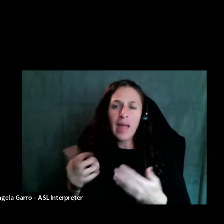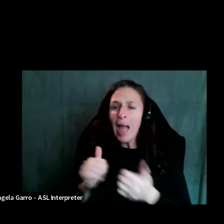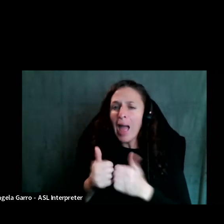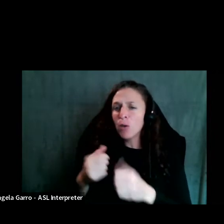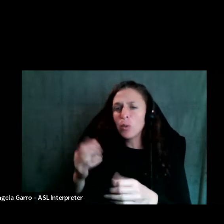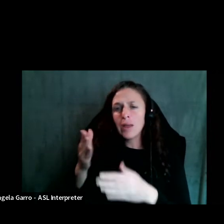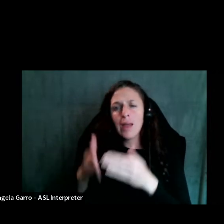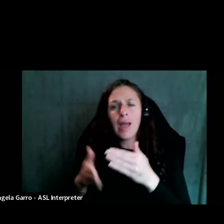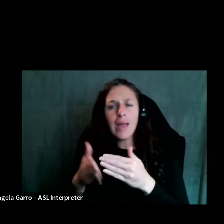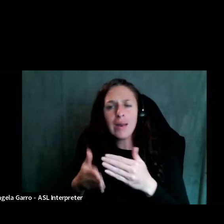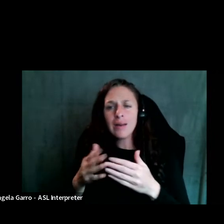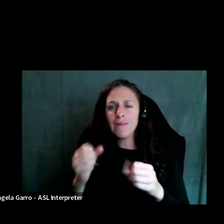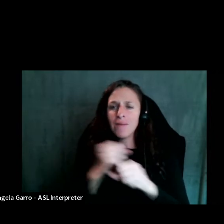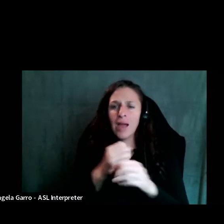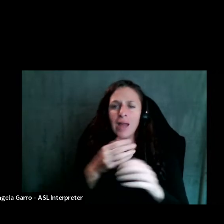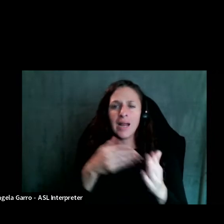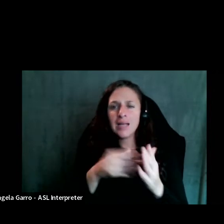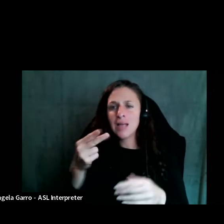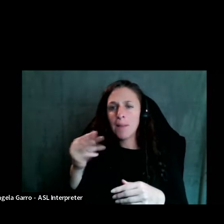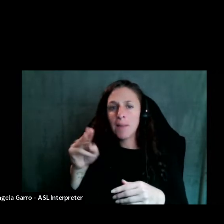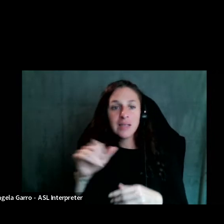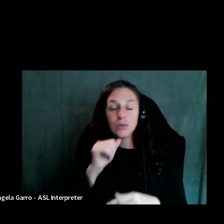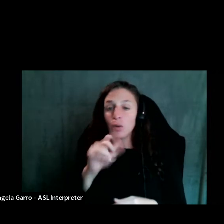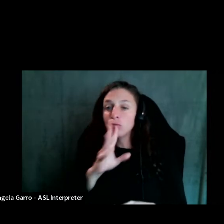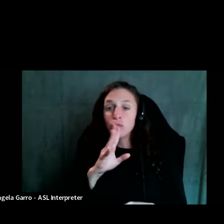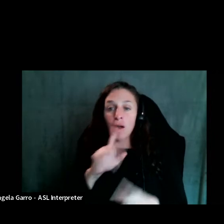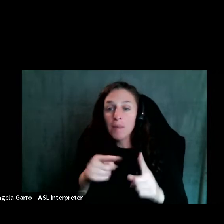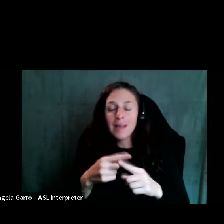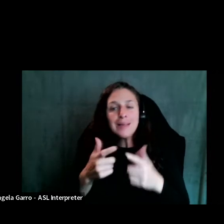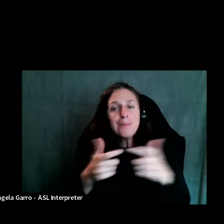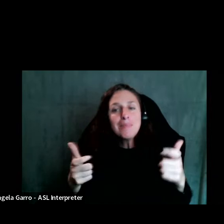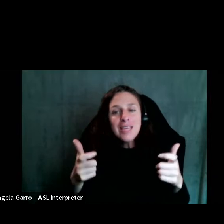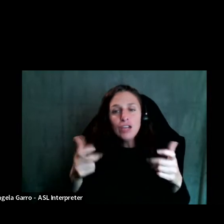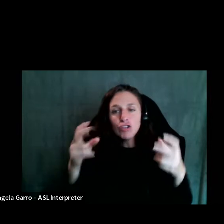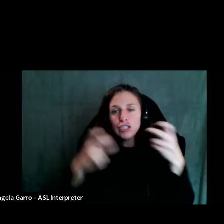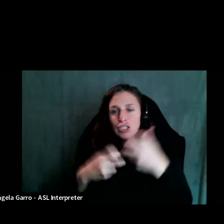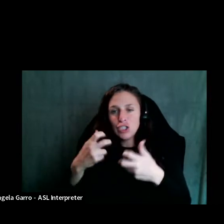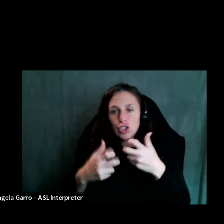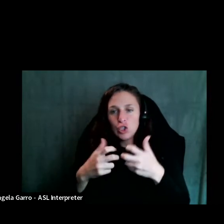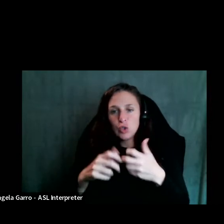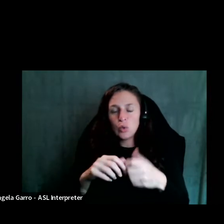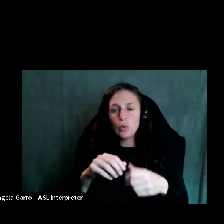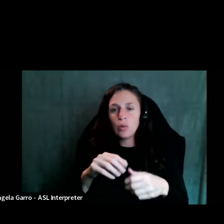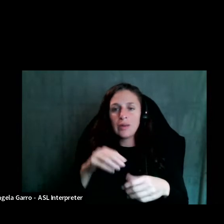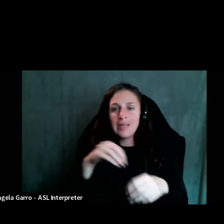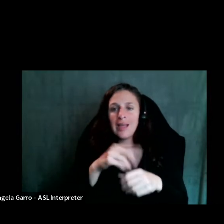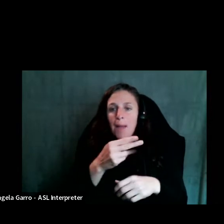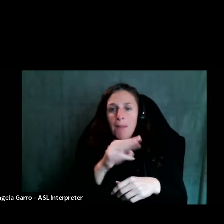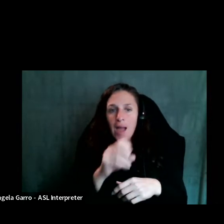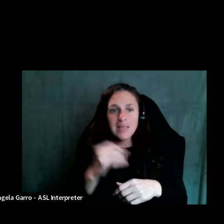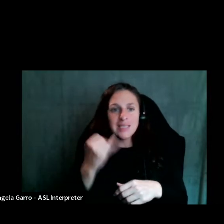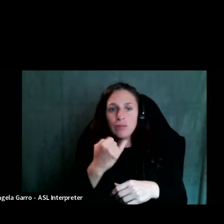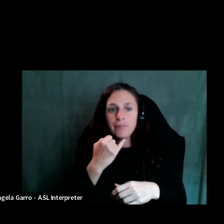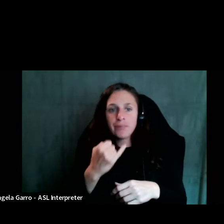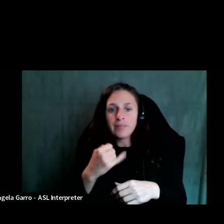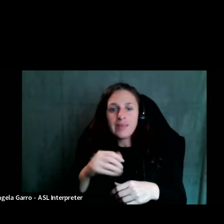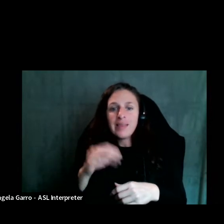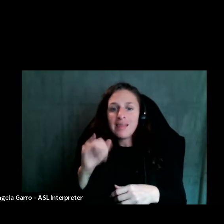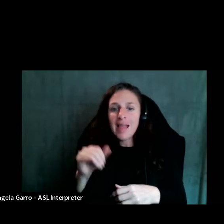we beat Hamas? What they don't talk about is that it's a greater issue than just Hamas and Israel. It's the Palestinian